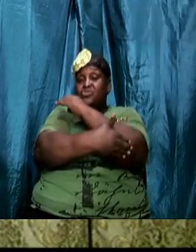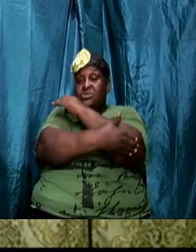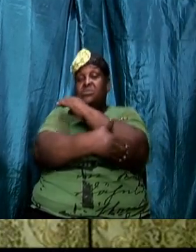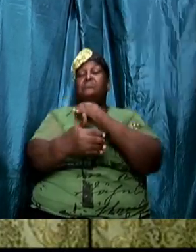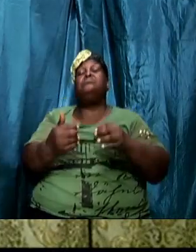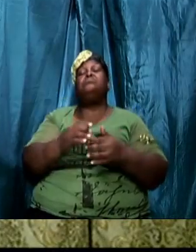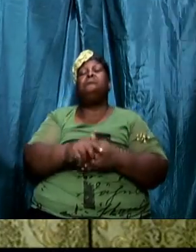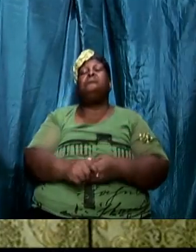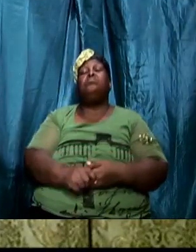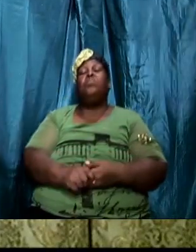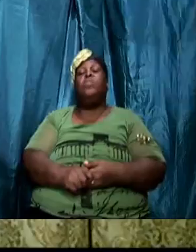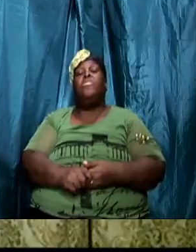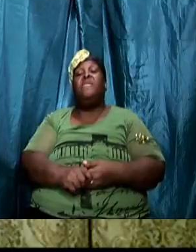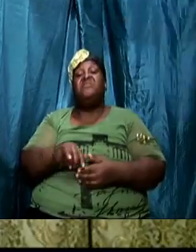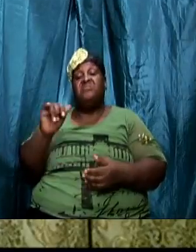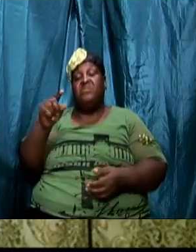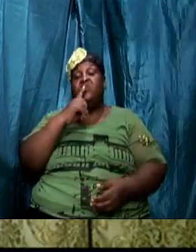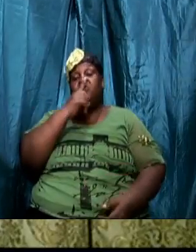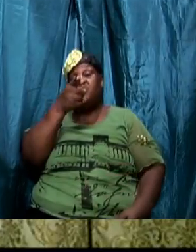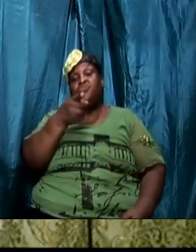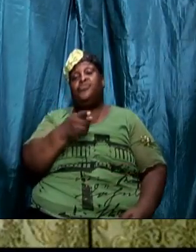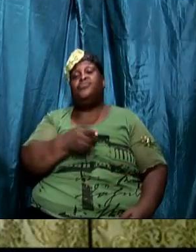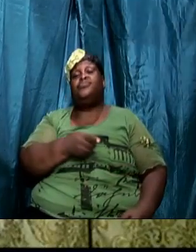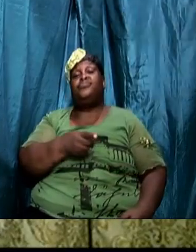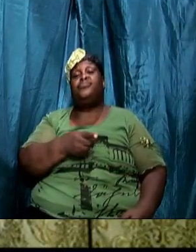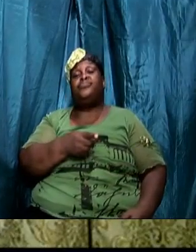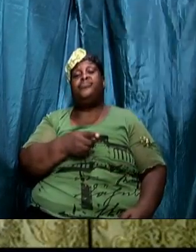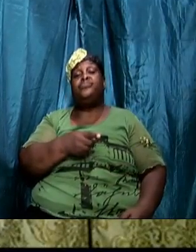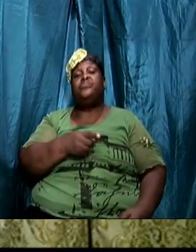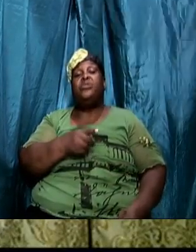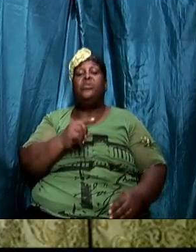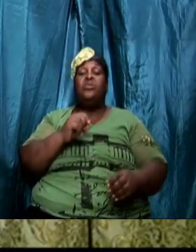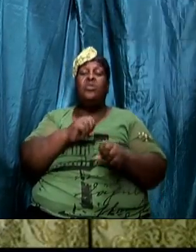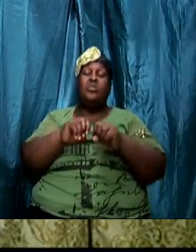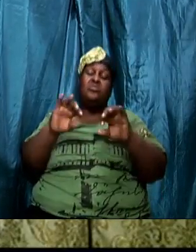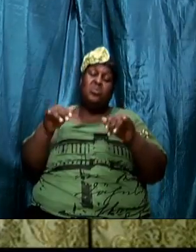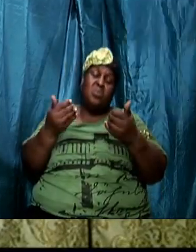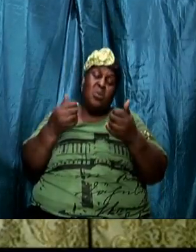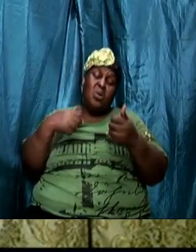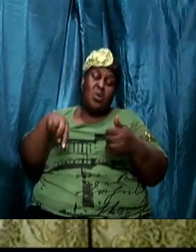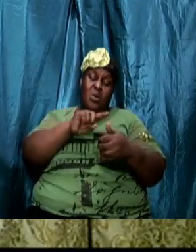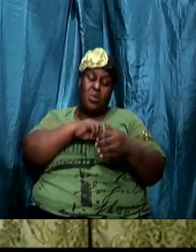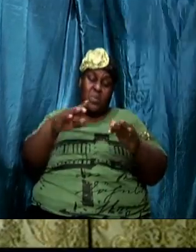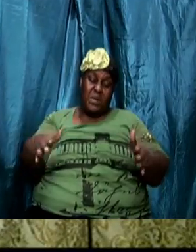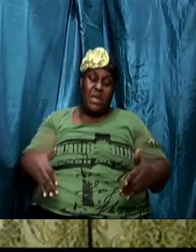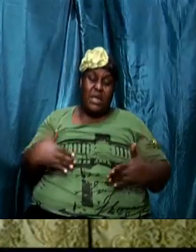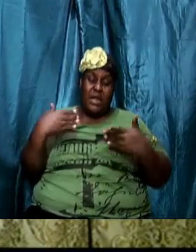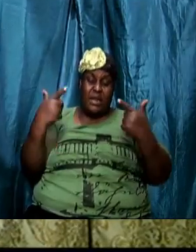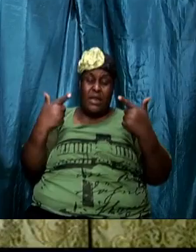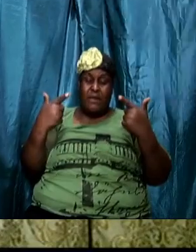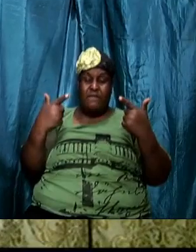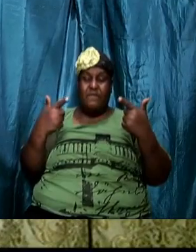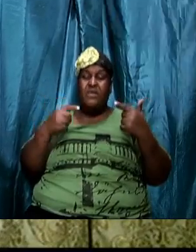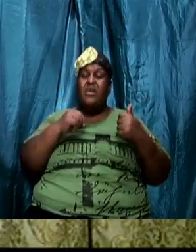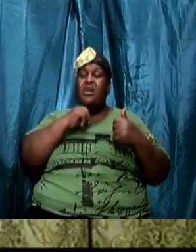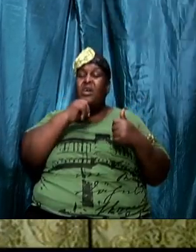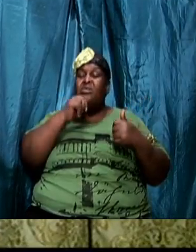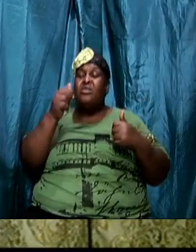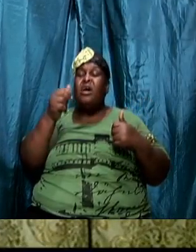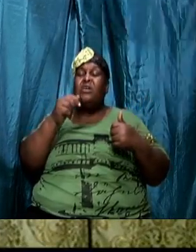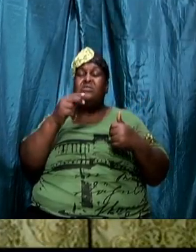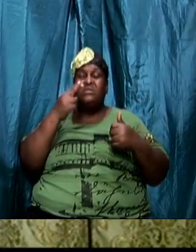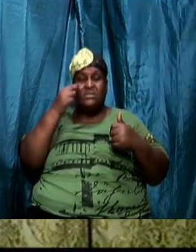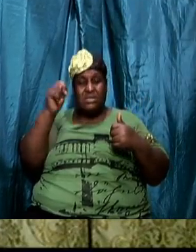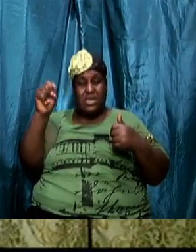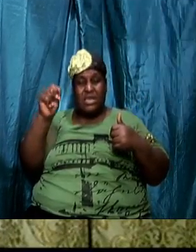Yes, that is a fact. So how we live when we are not being